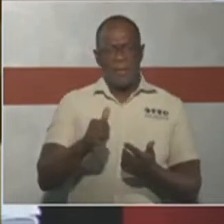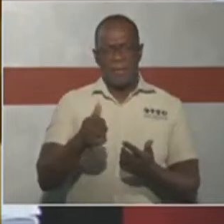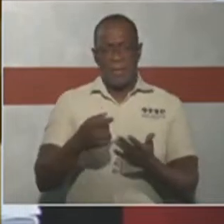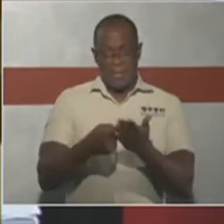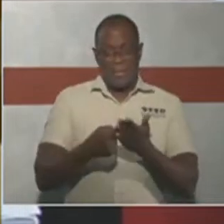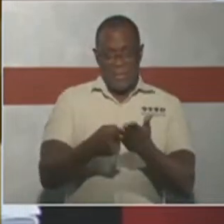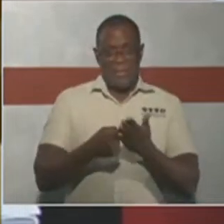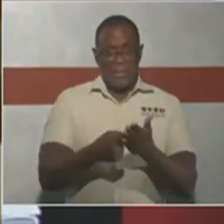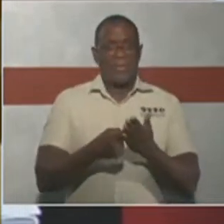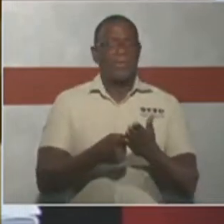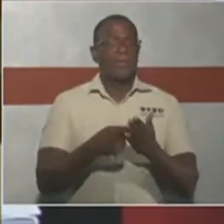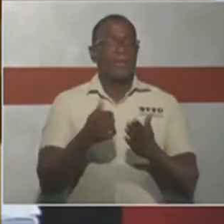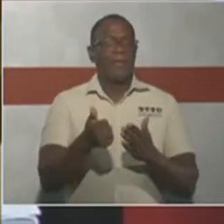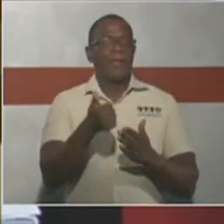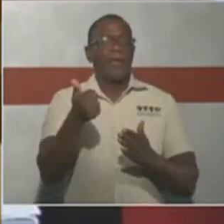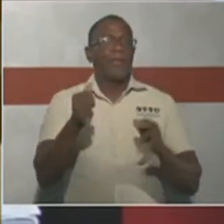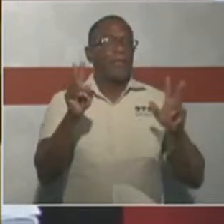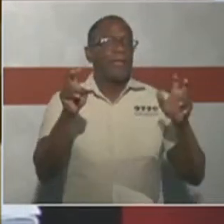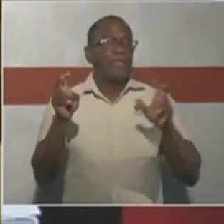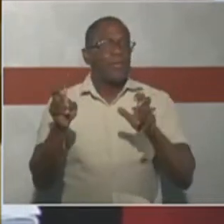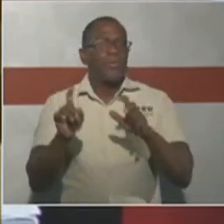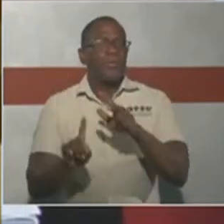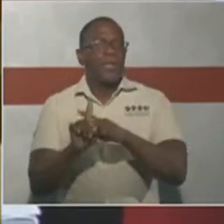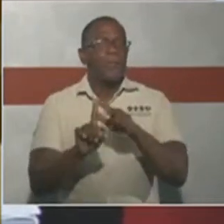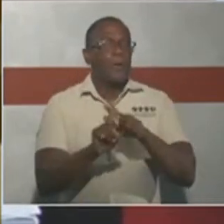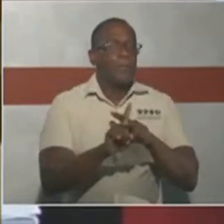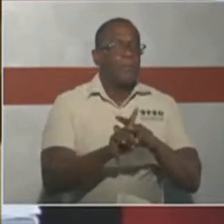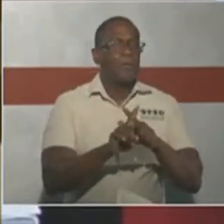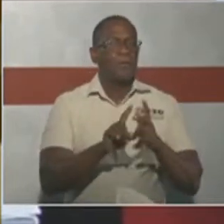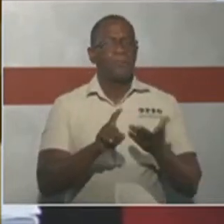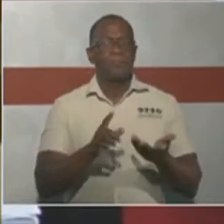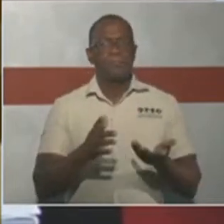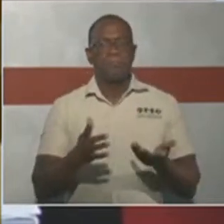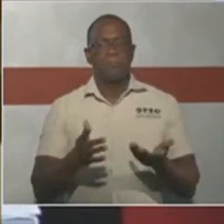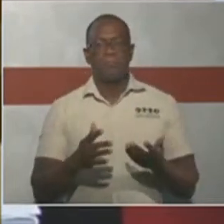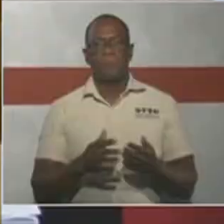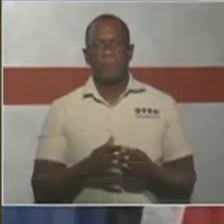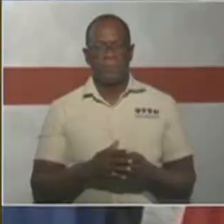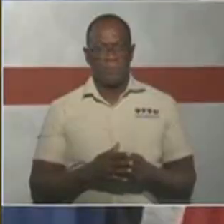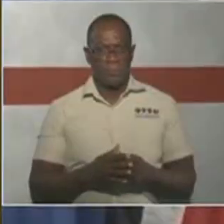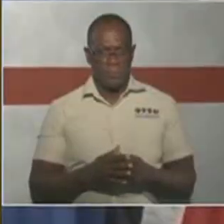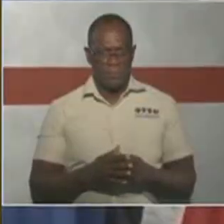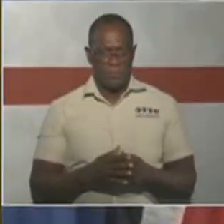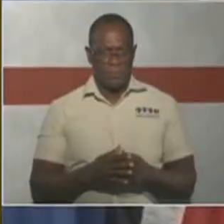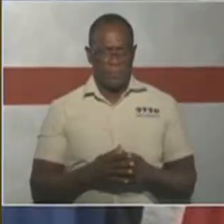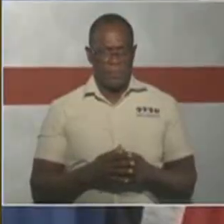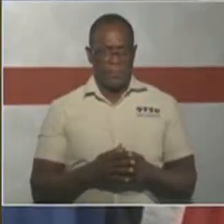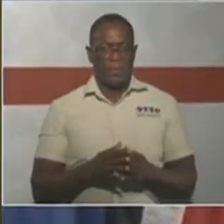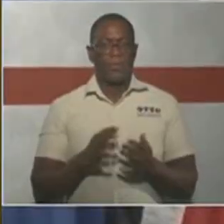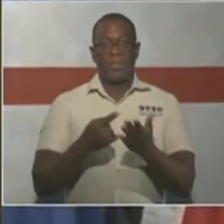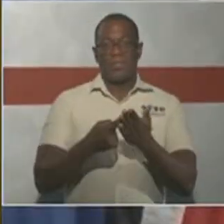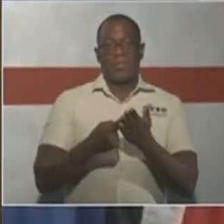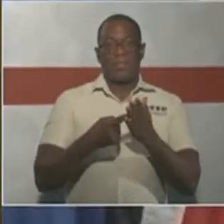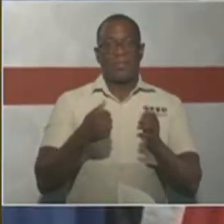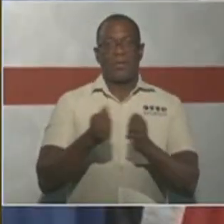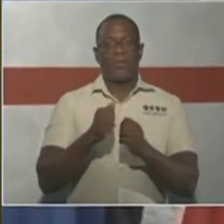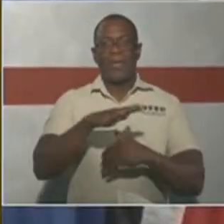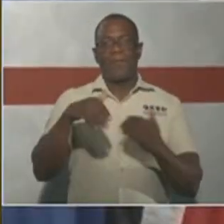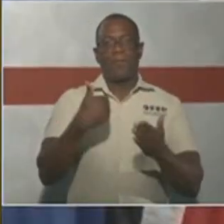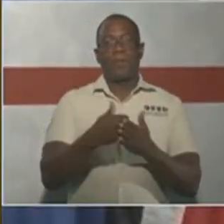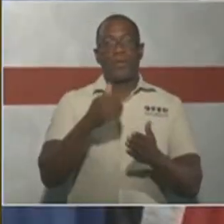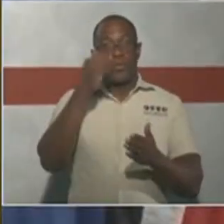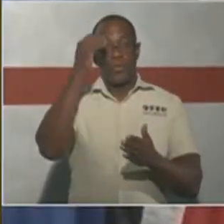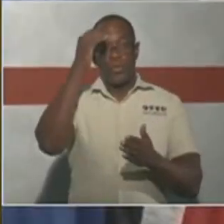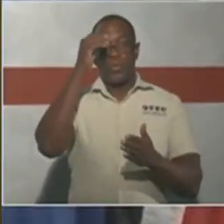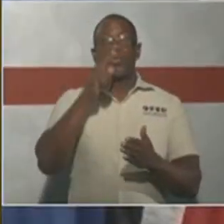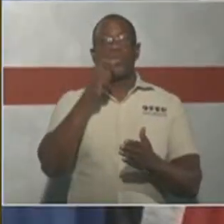what we're doing with the refinery? And I know there was supposed to be some talks. Did that play out? We are talking to everybody who knows that we have a